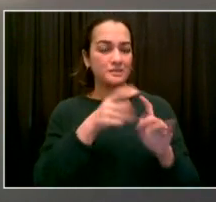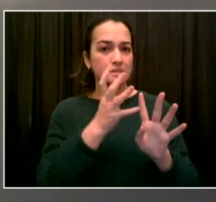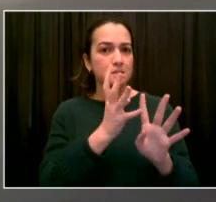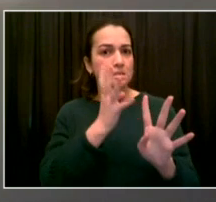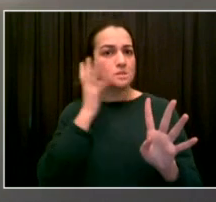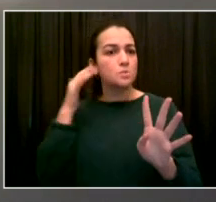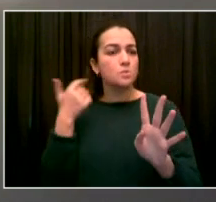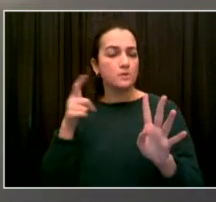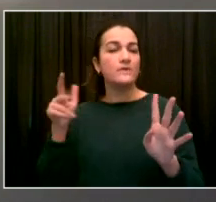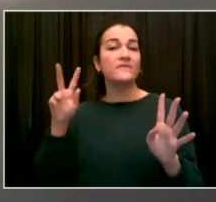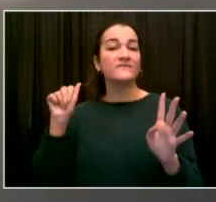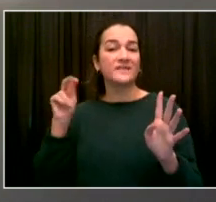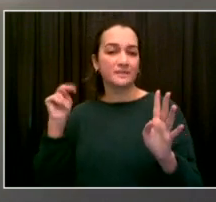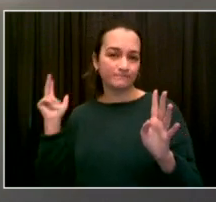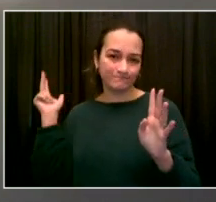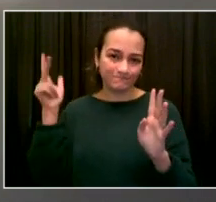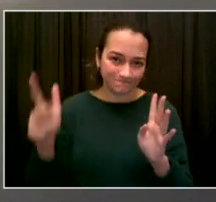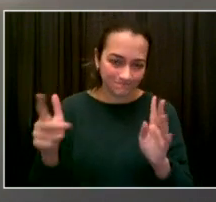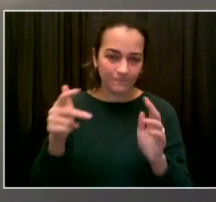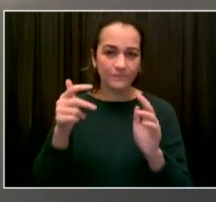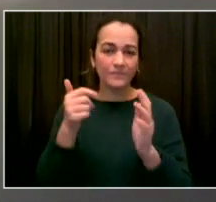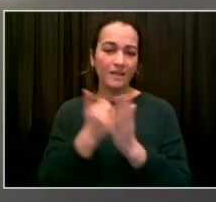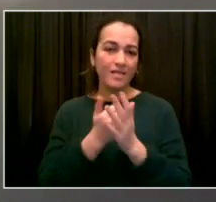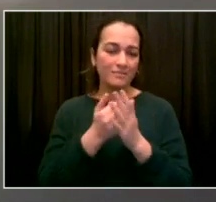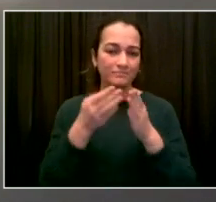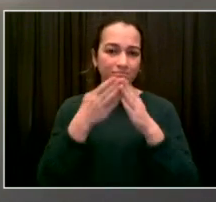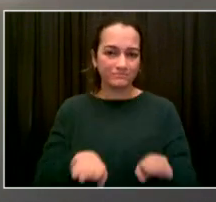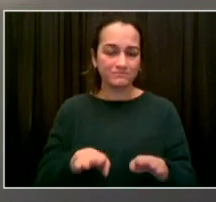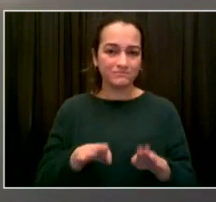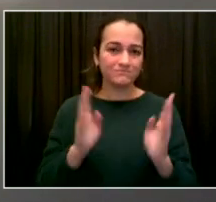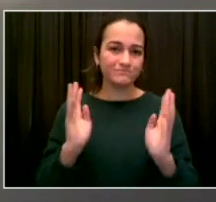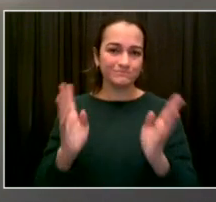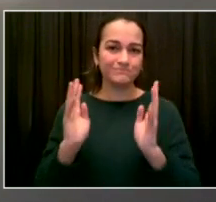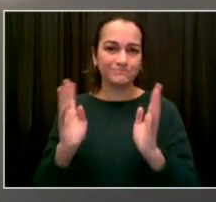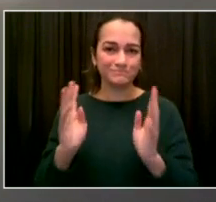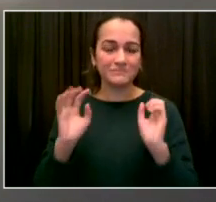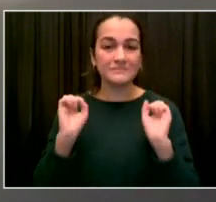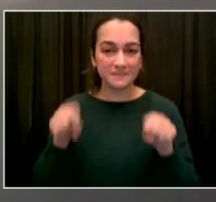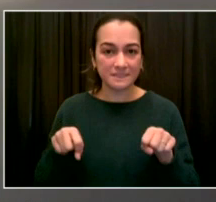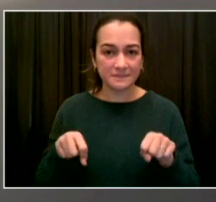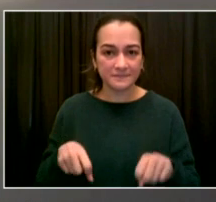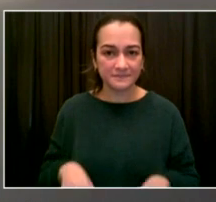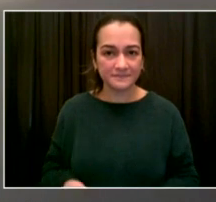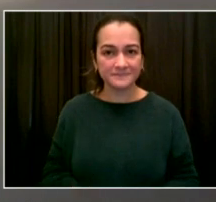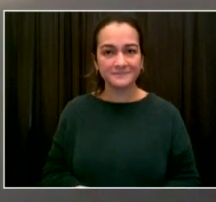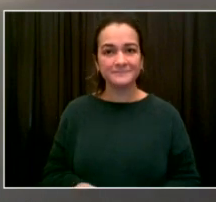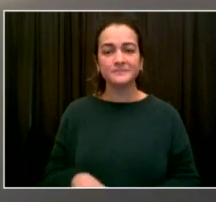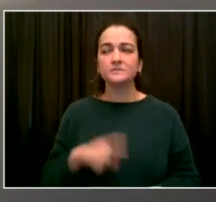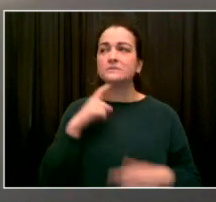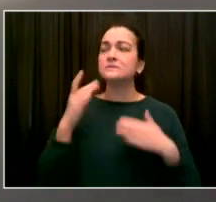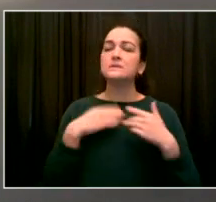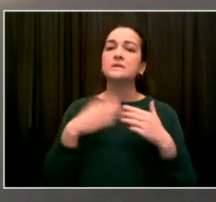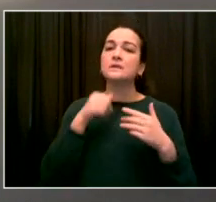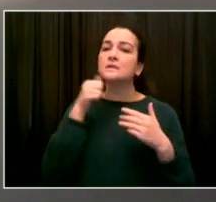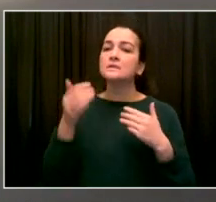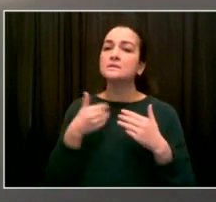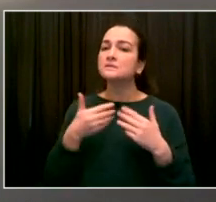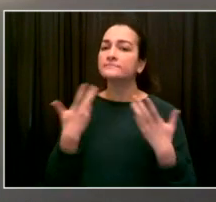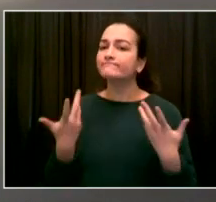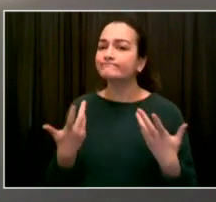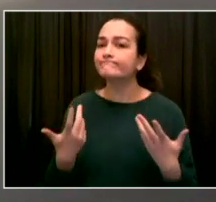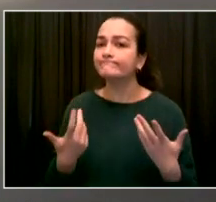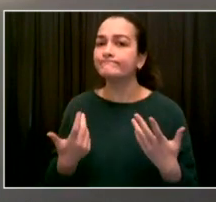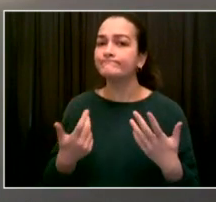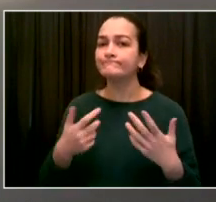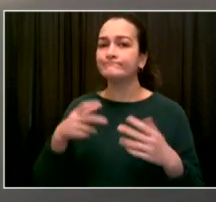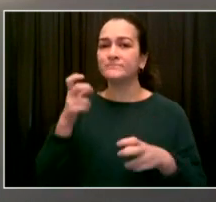to do. We watch the site. We watch the length of time people have to wait. And if we see that a large number of people have gone to one